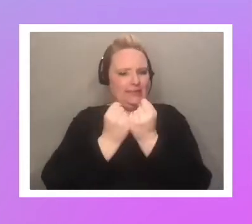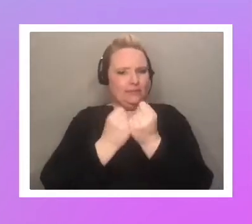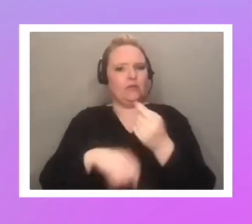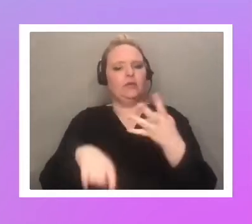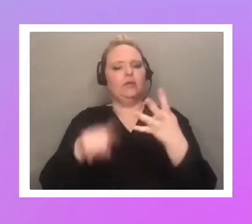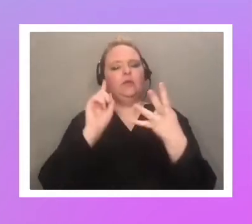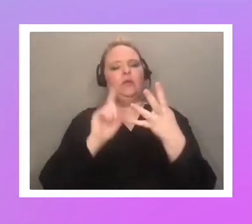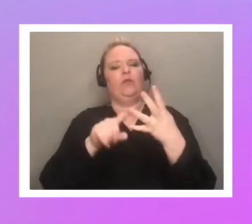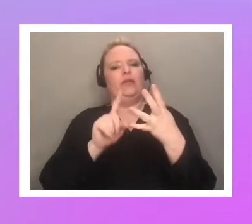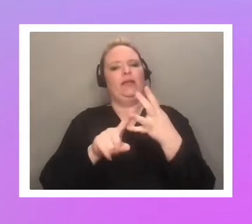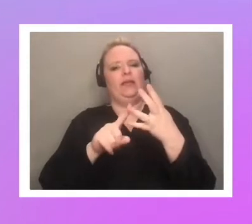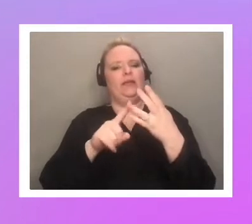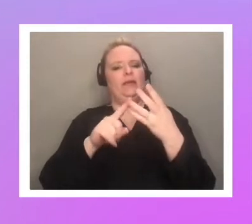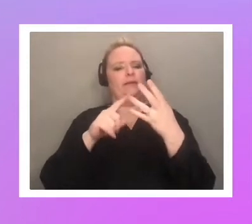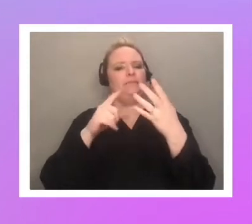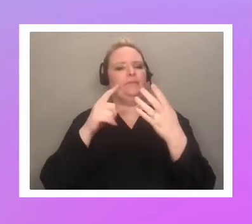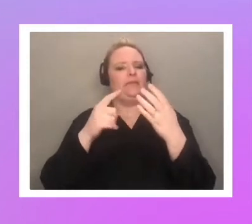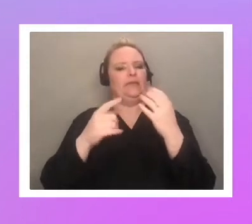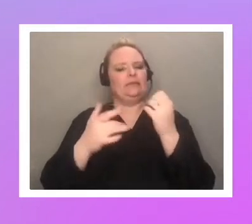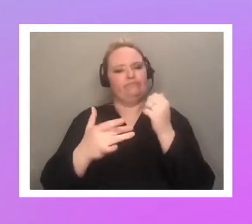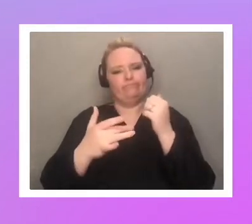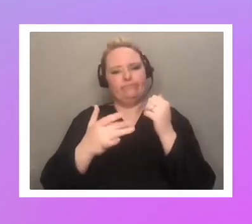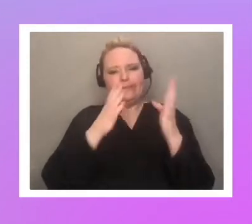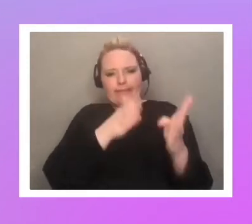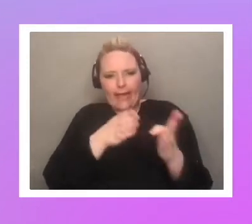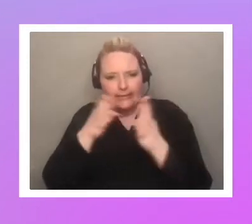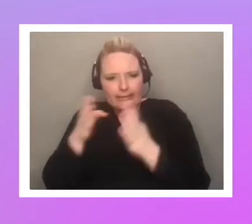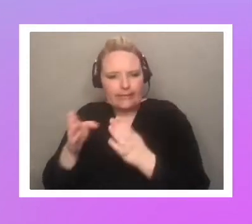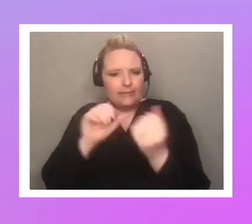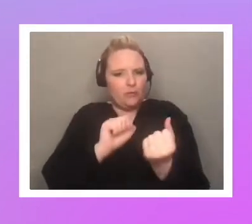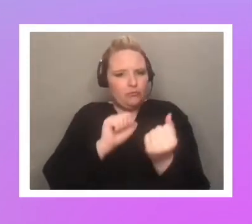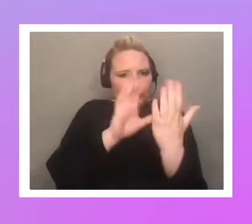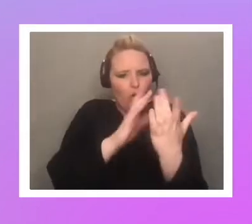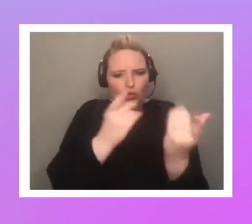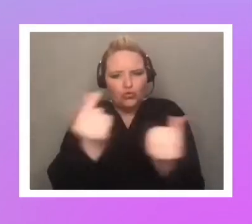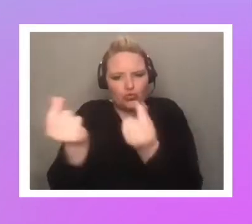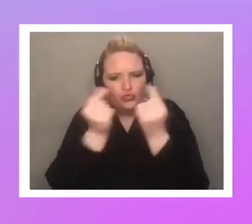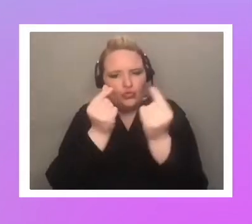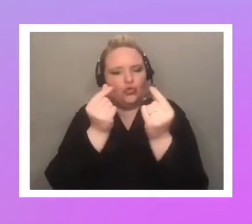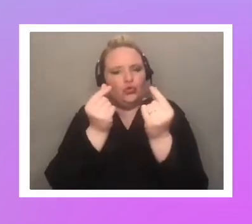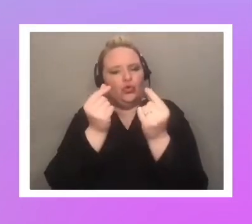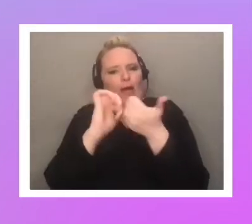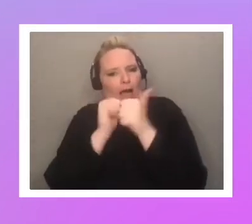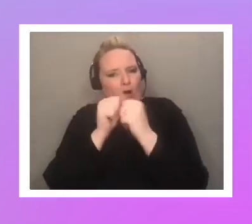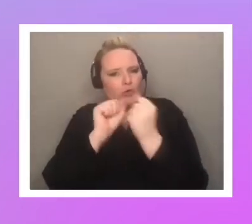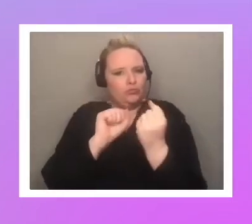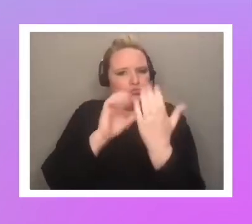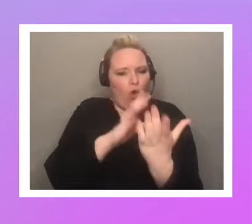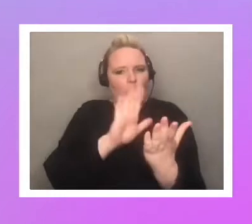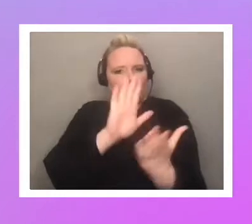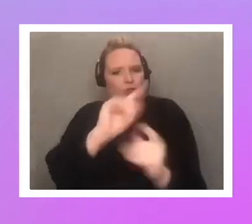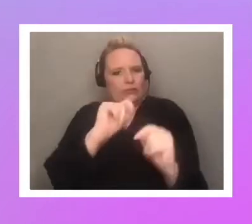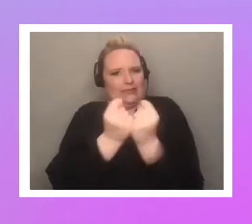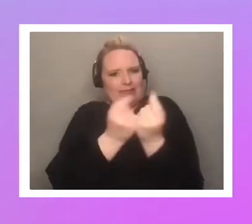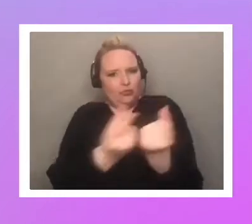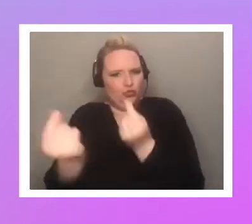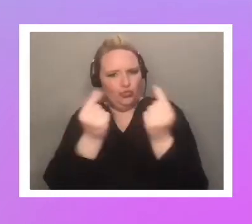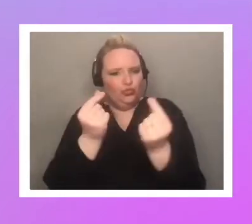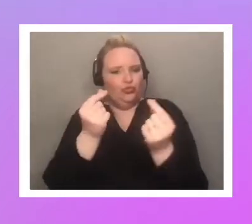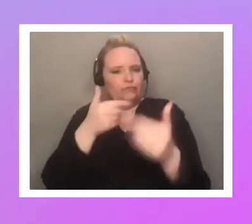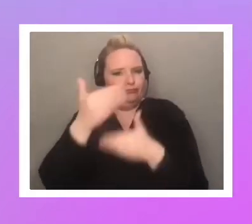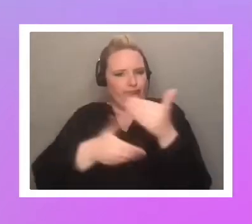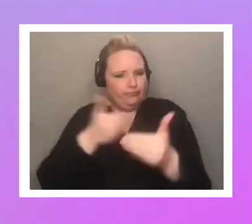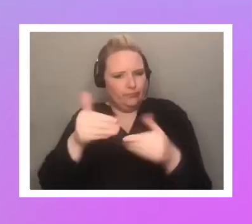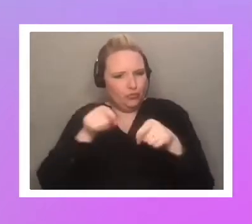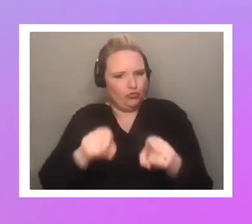3 is techniques in action, kind of things and steps your team can do